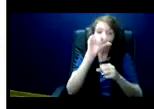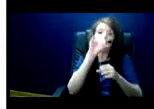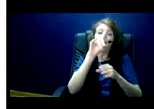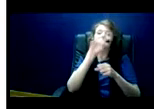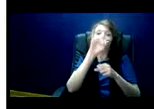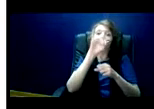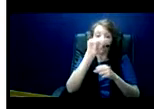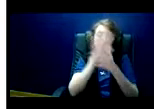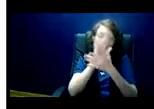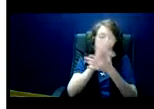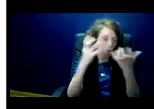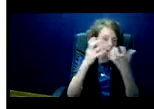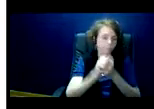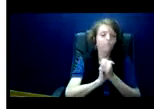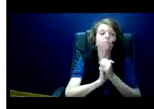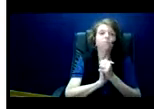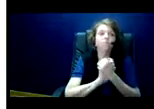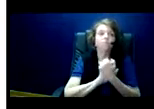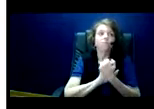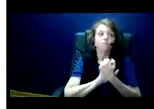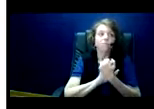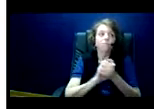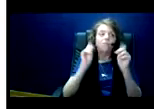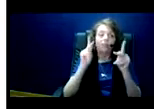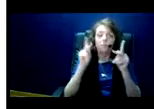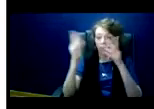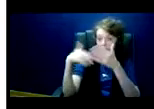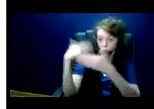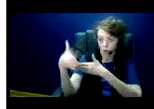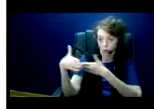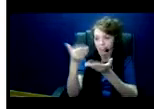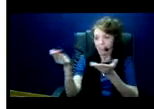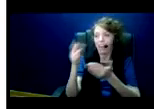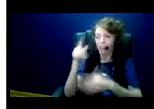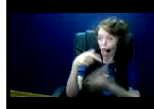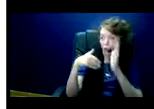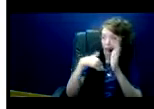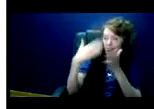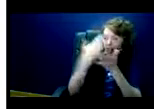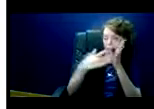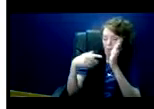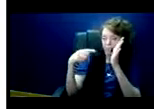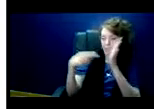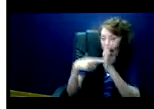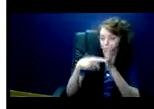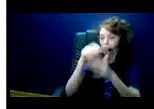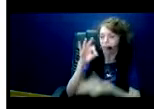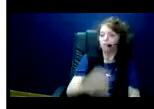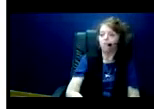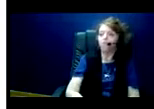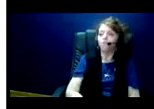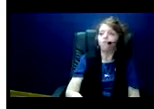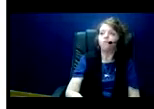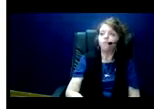in class. If we go to the next slide, we have some examples of authenticity.